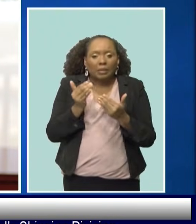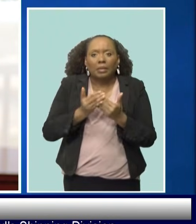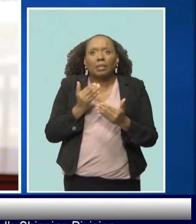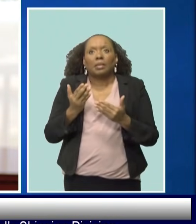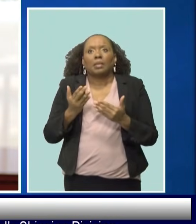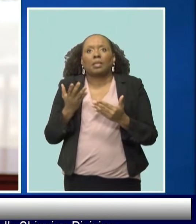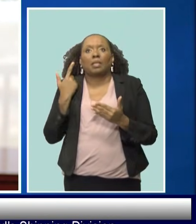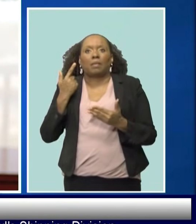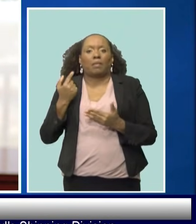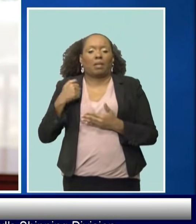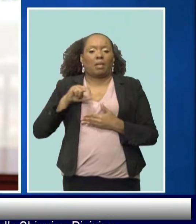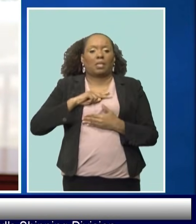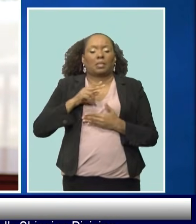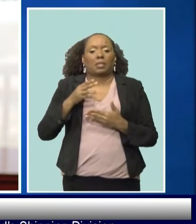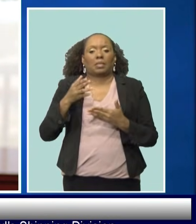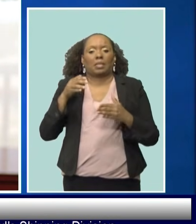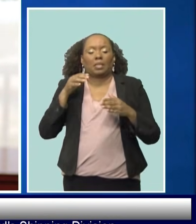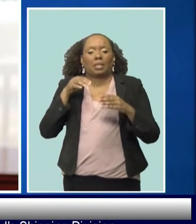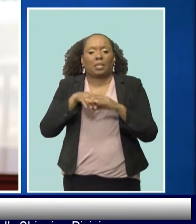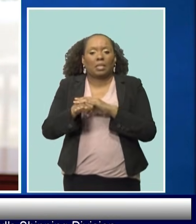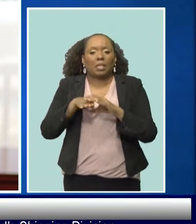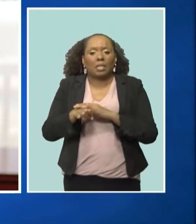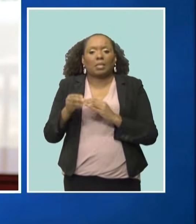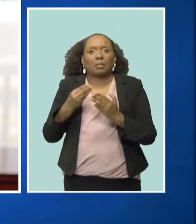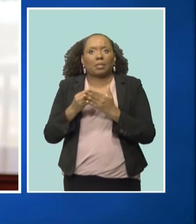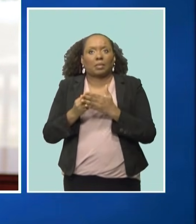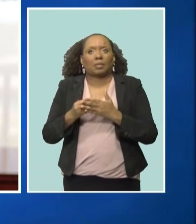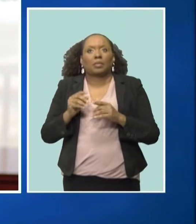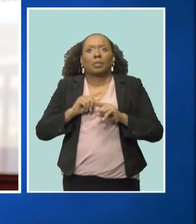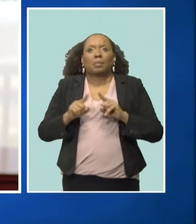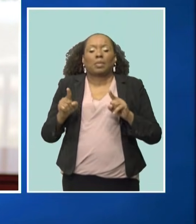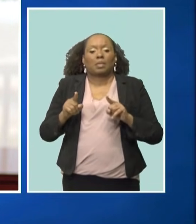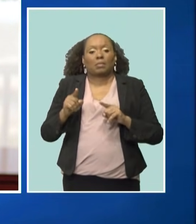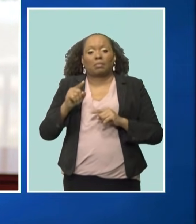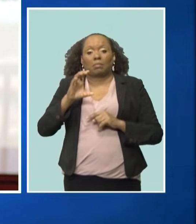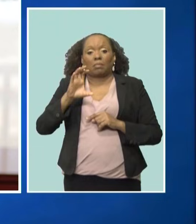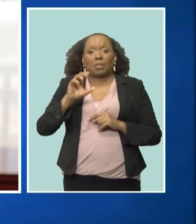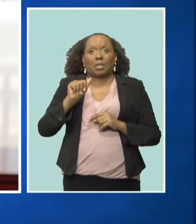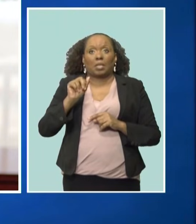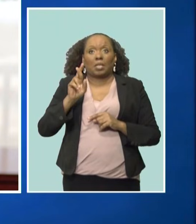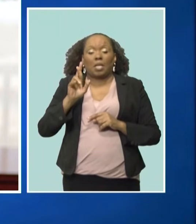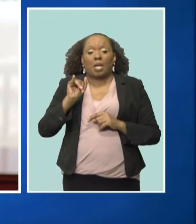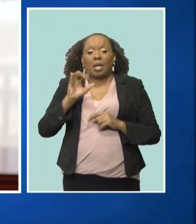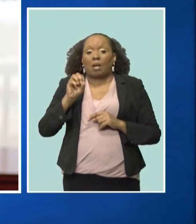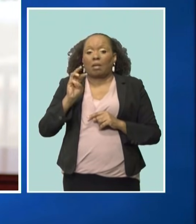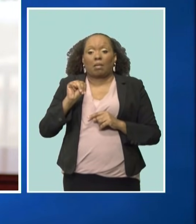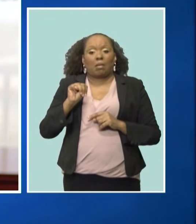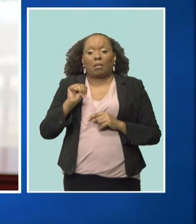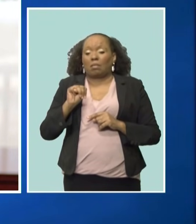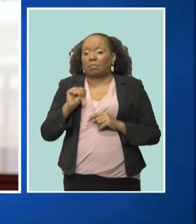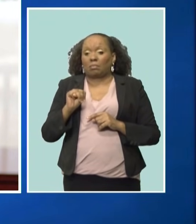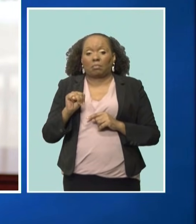above that, CARICOM itself makes it difficult by putting up artificial barriers,